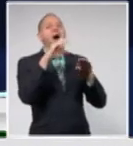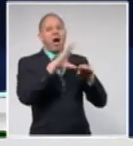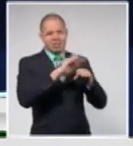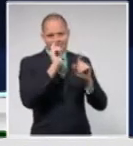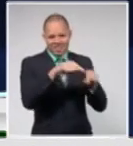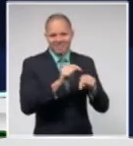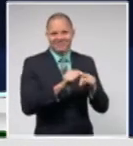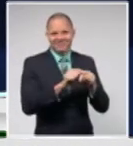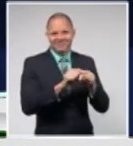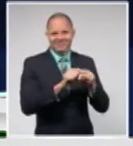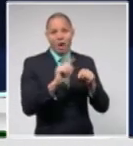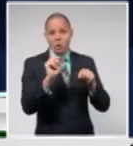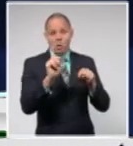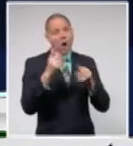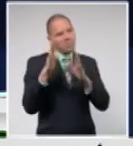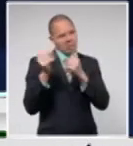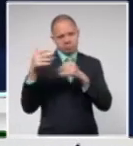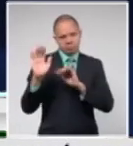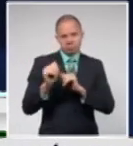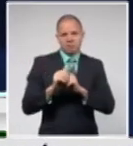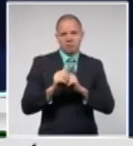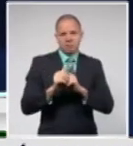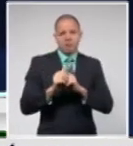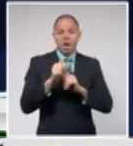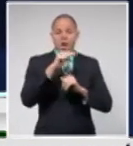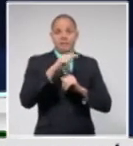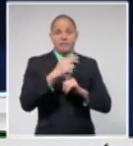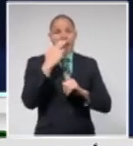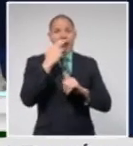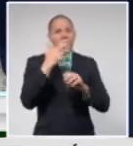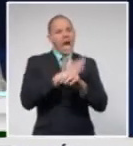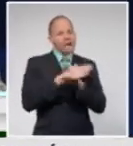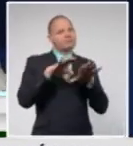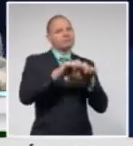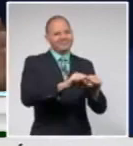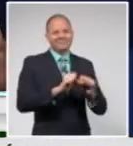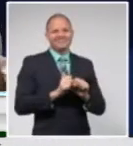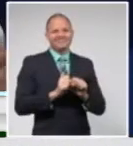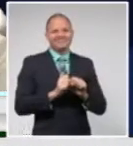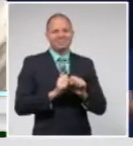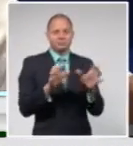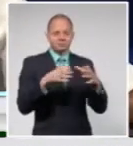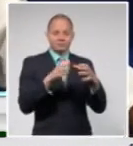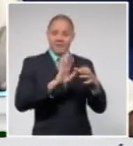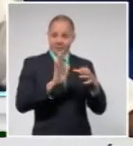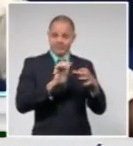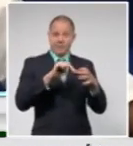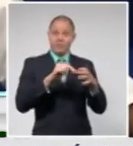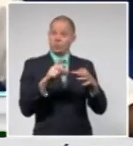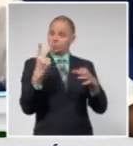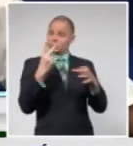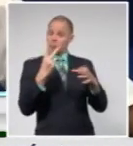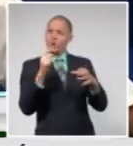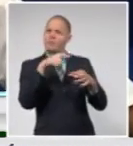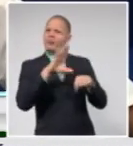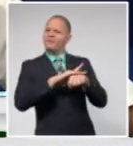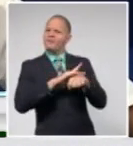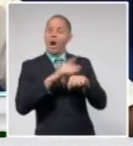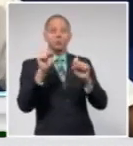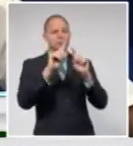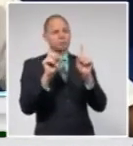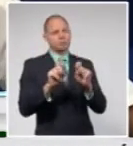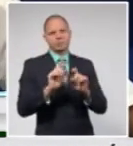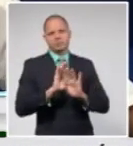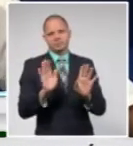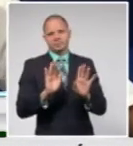regard. 13 patients, that is 52% of all cases confirmed yesterday, were asymptomatic,